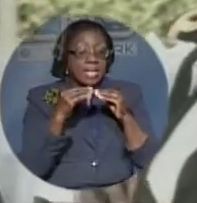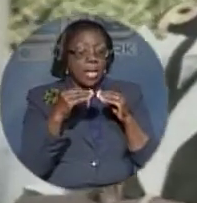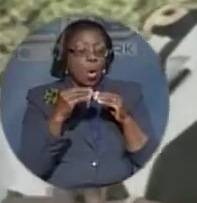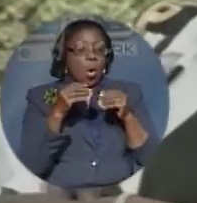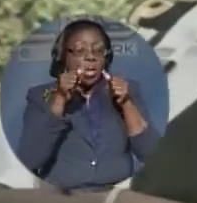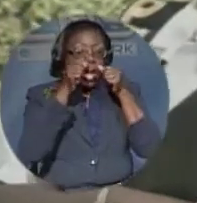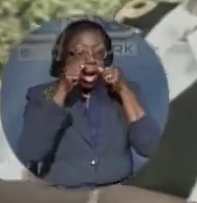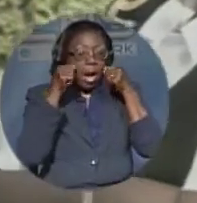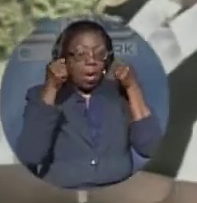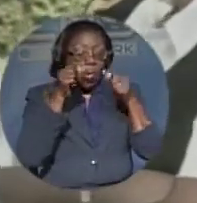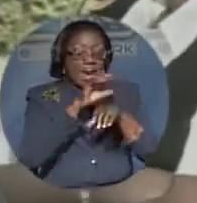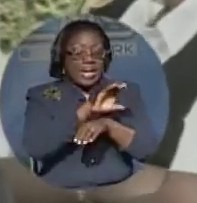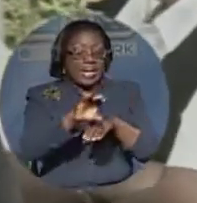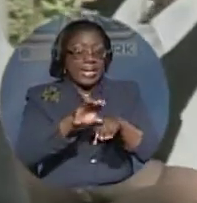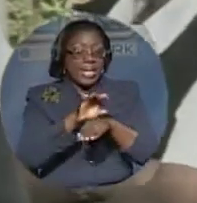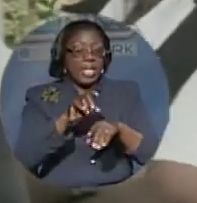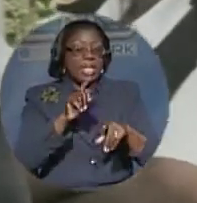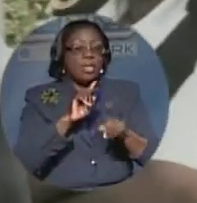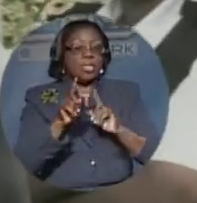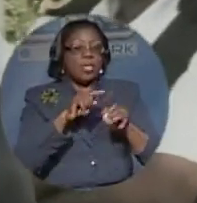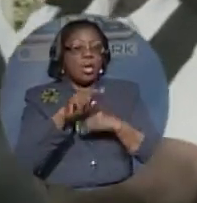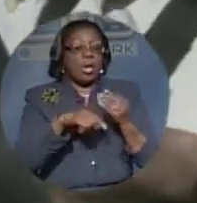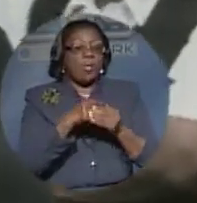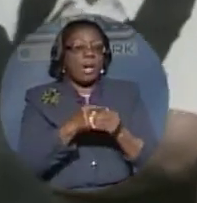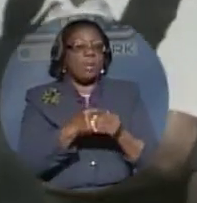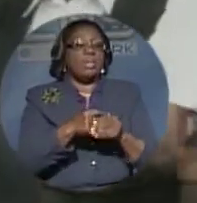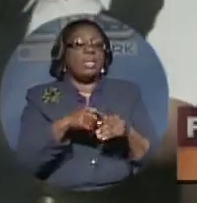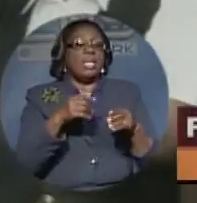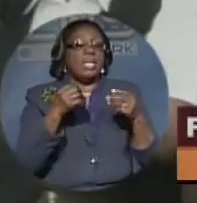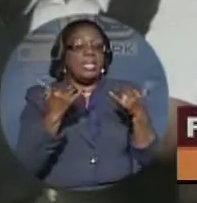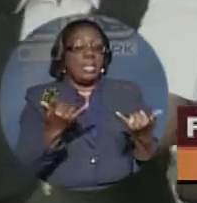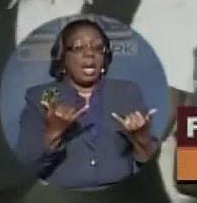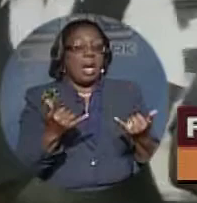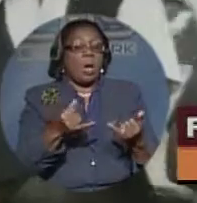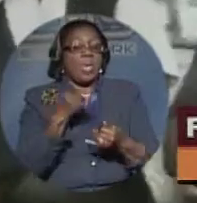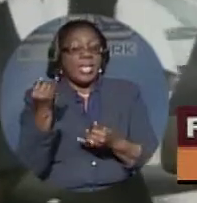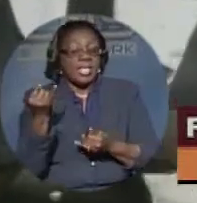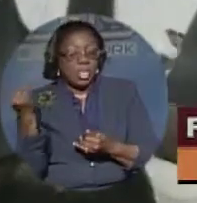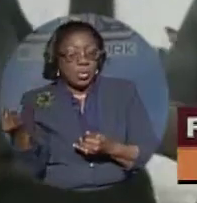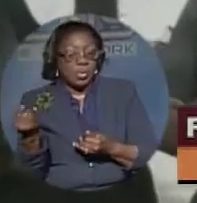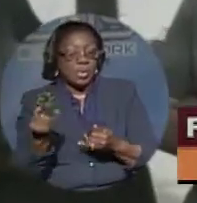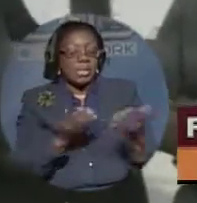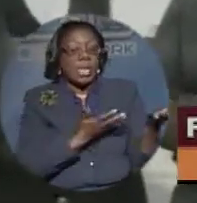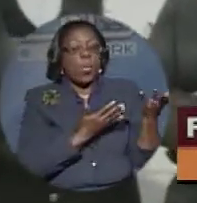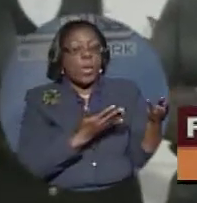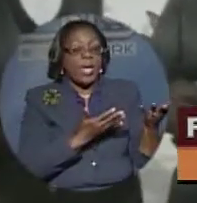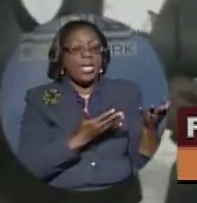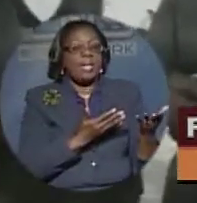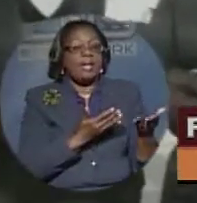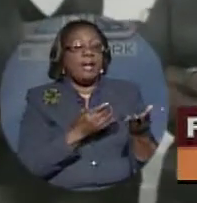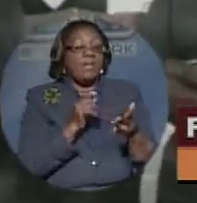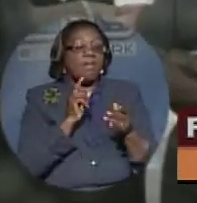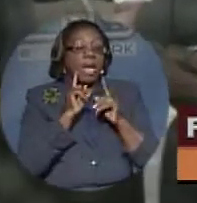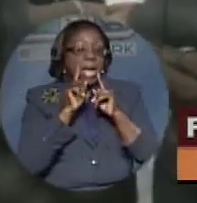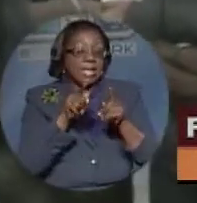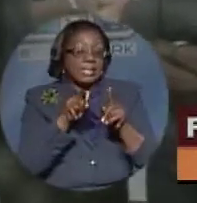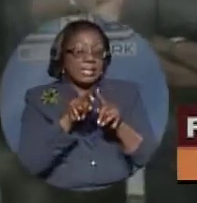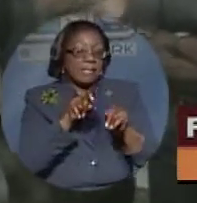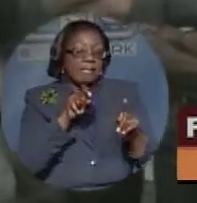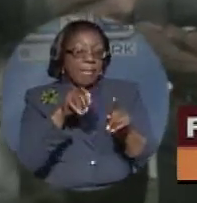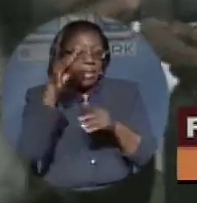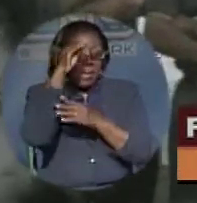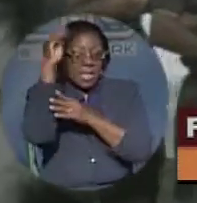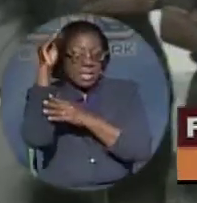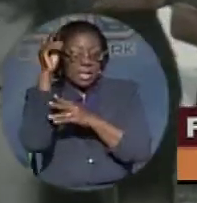Key to talk about pending issues. Meantime, he said the union is still awaiting certification of its strike vote taken 3 weeks ago.